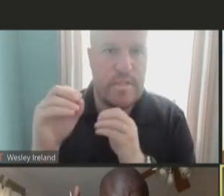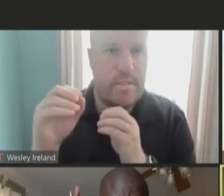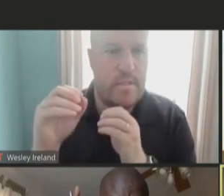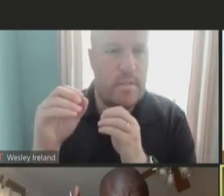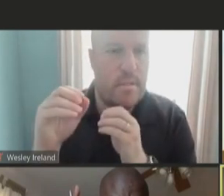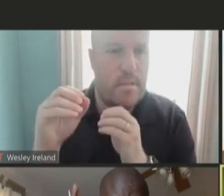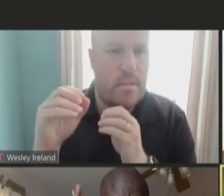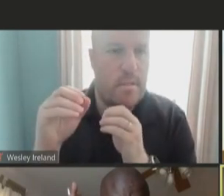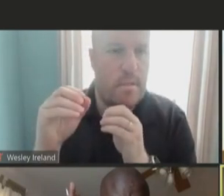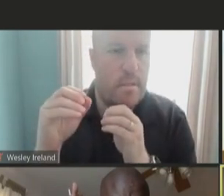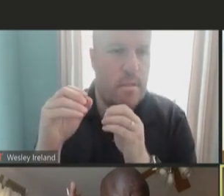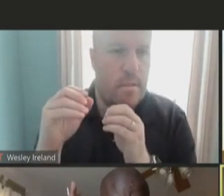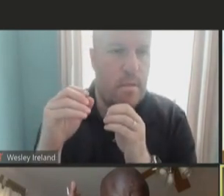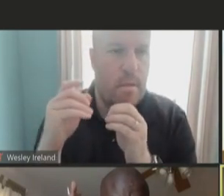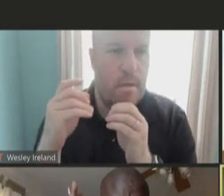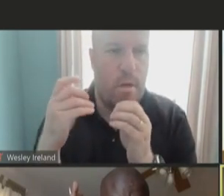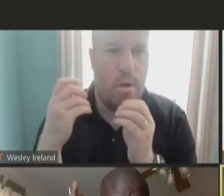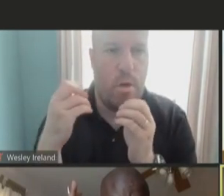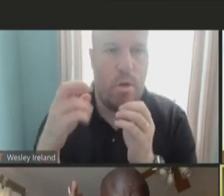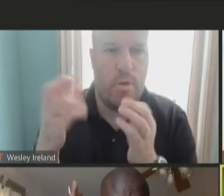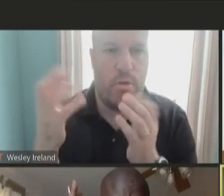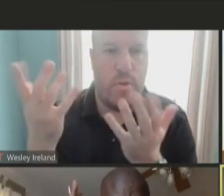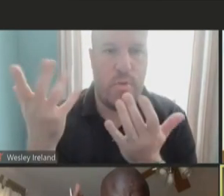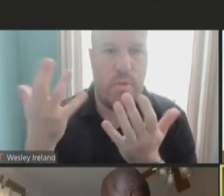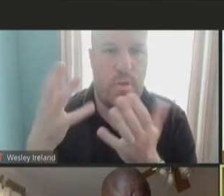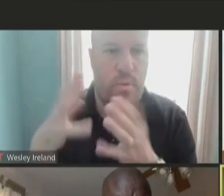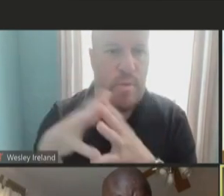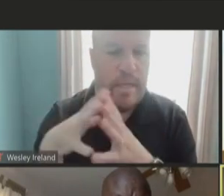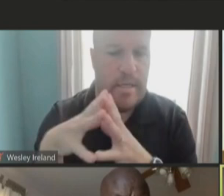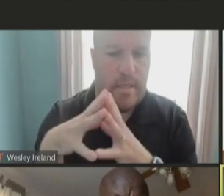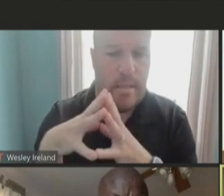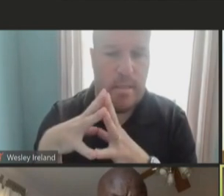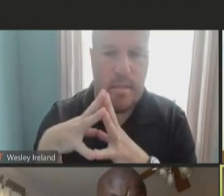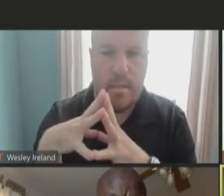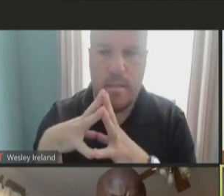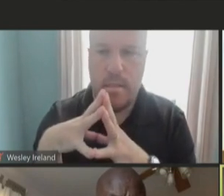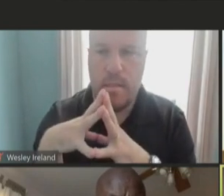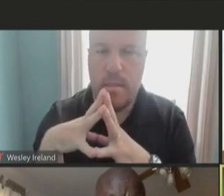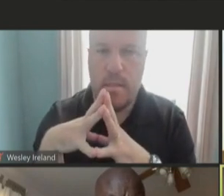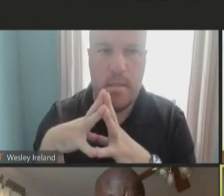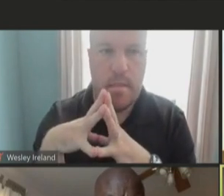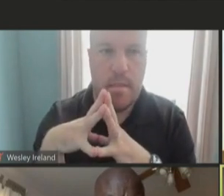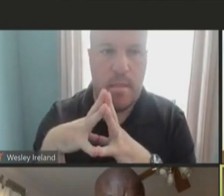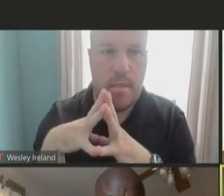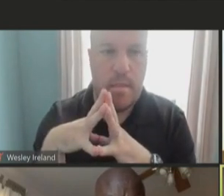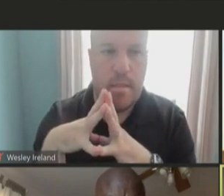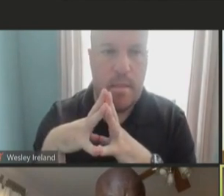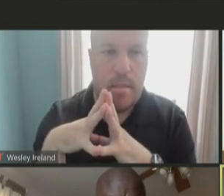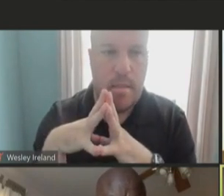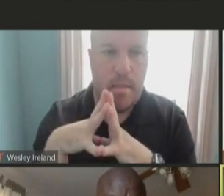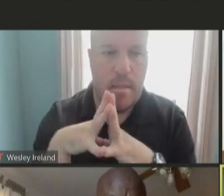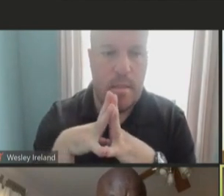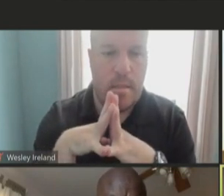So, shall we make a motion then, or shall we wait?